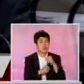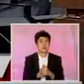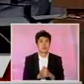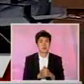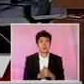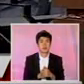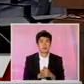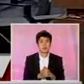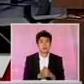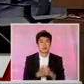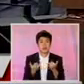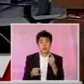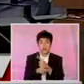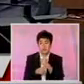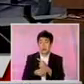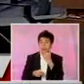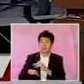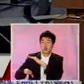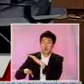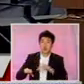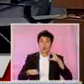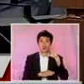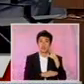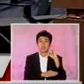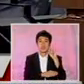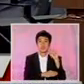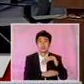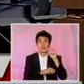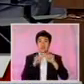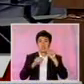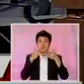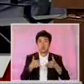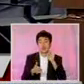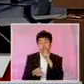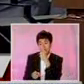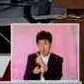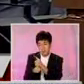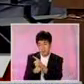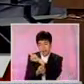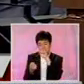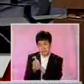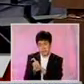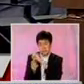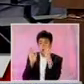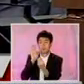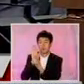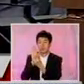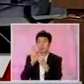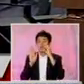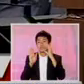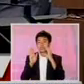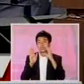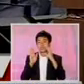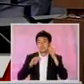So hindi po ba nararapat na tawagin natin yung City Assessor para siya yung mag-testify kung tama nga ba ang nilagay ni CJ Corona, Chief